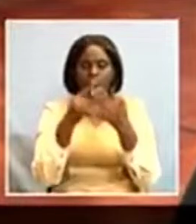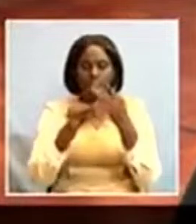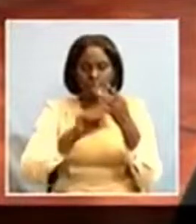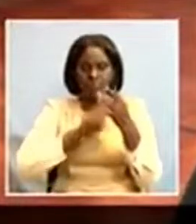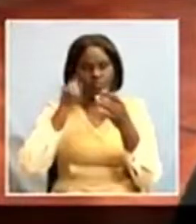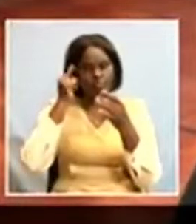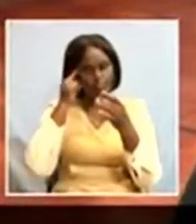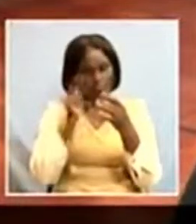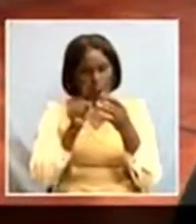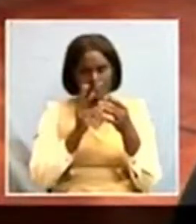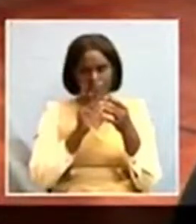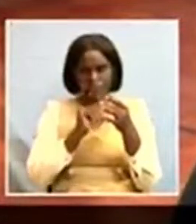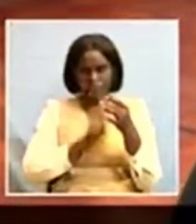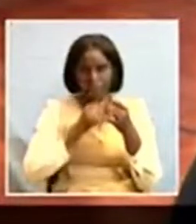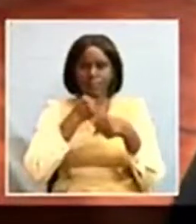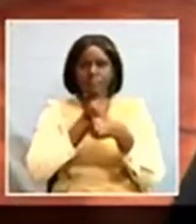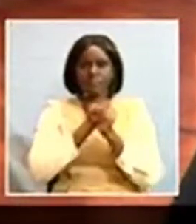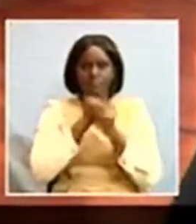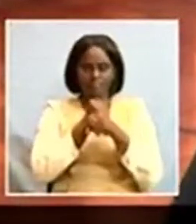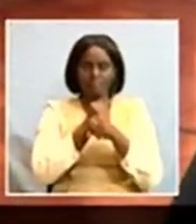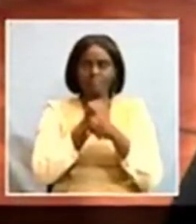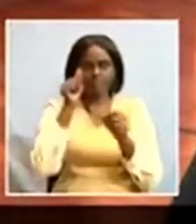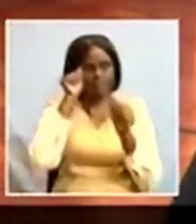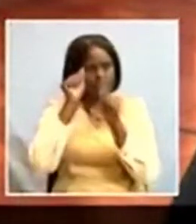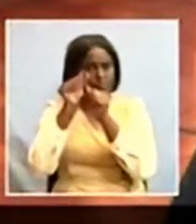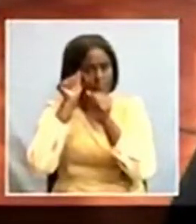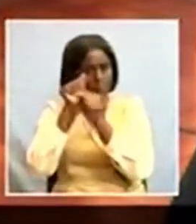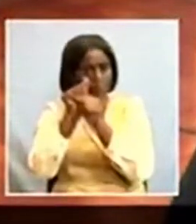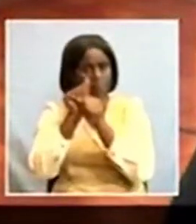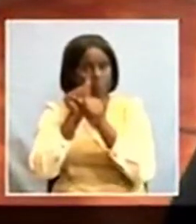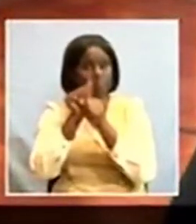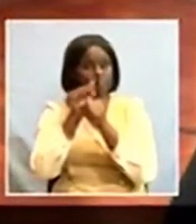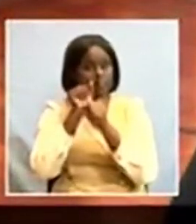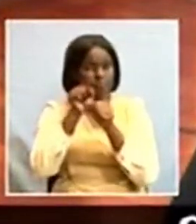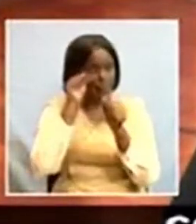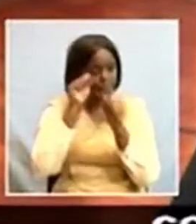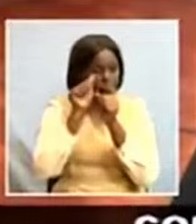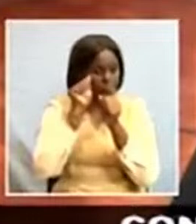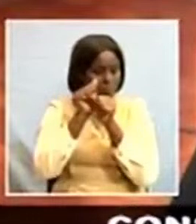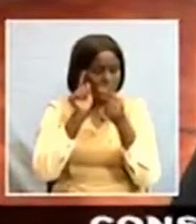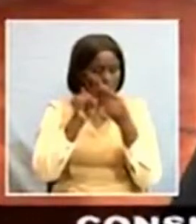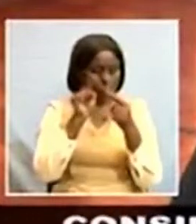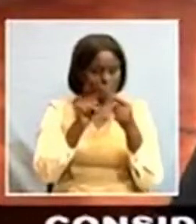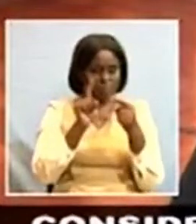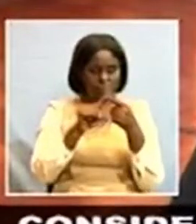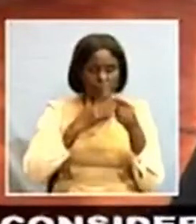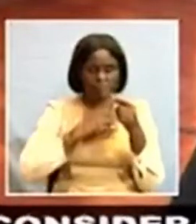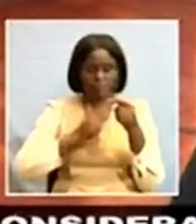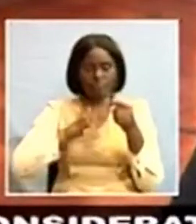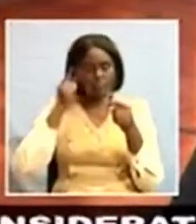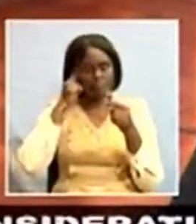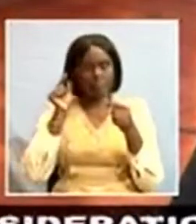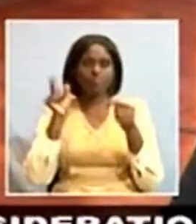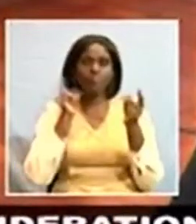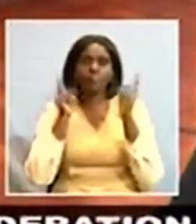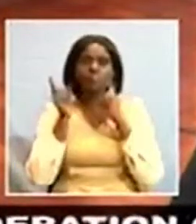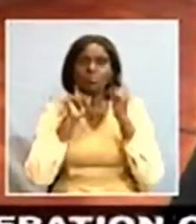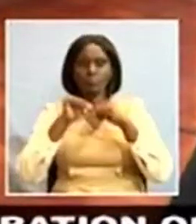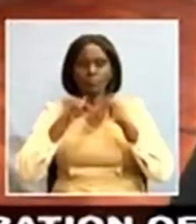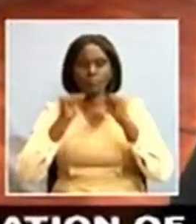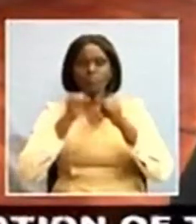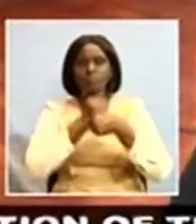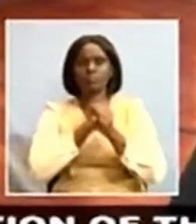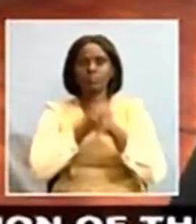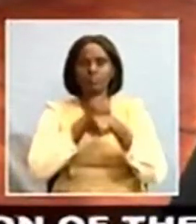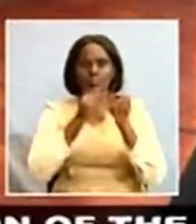was that we make a concrete agreement where they agree to it. But I think we've taken the counsel. Would have made payment to